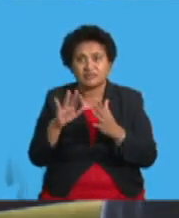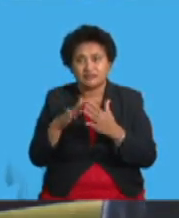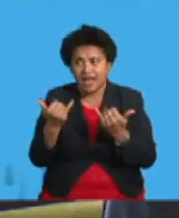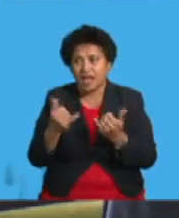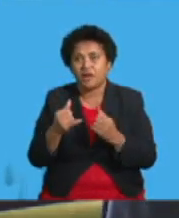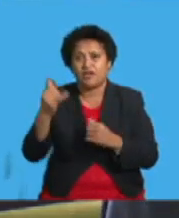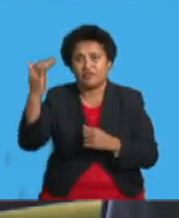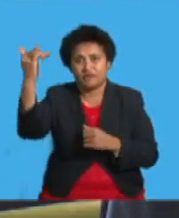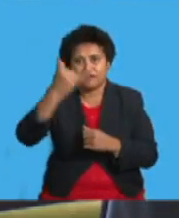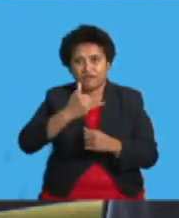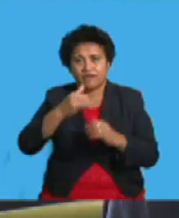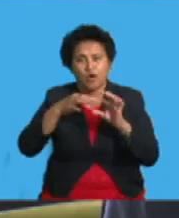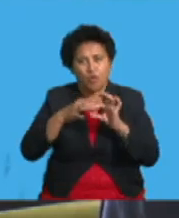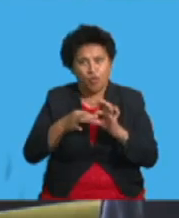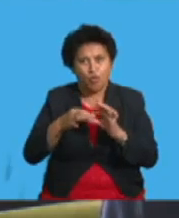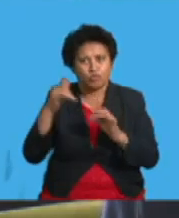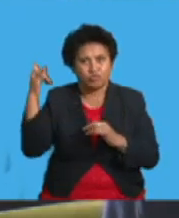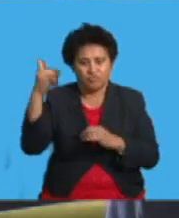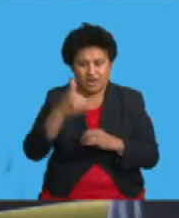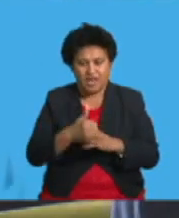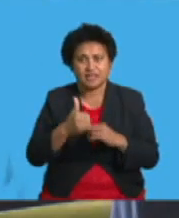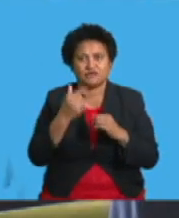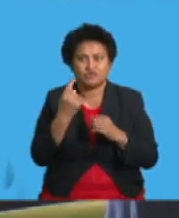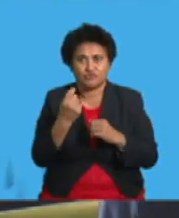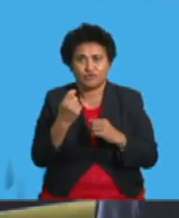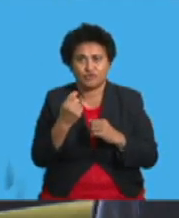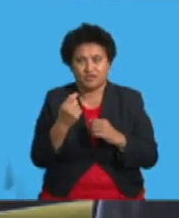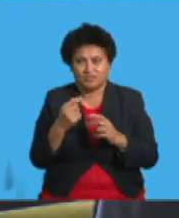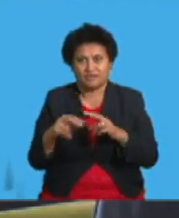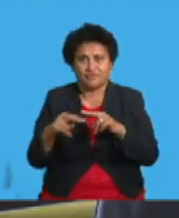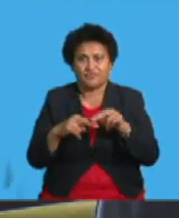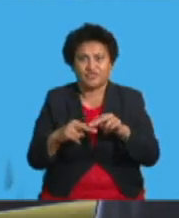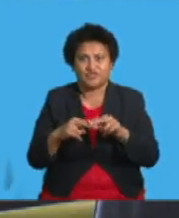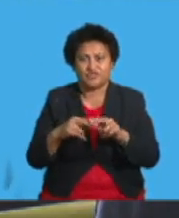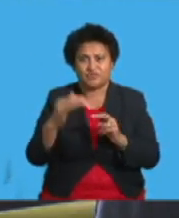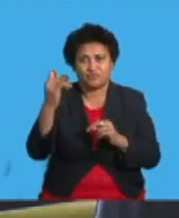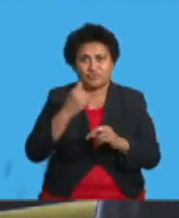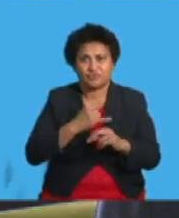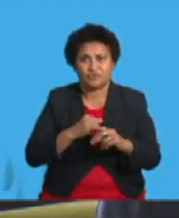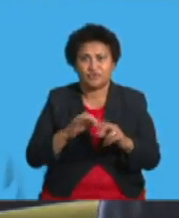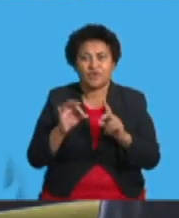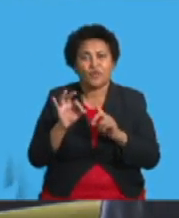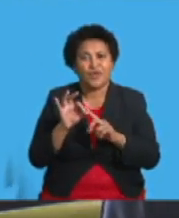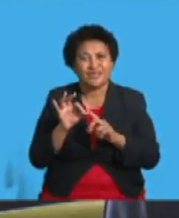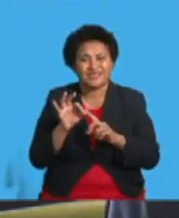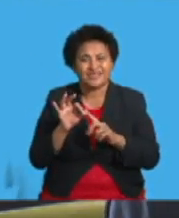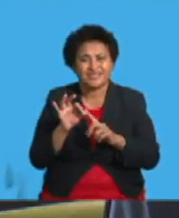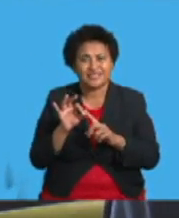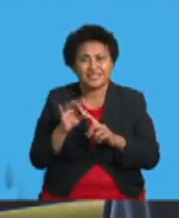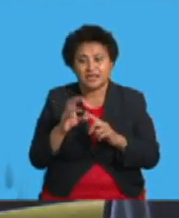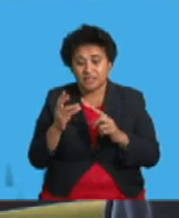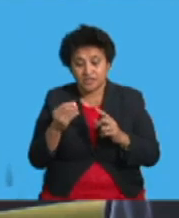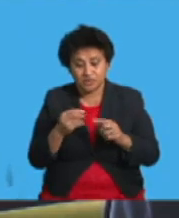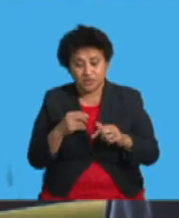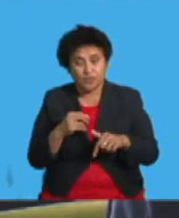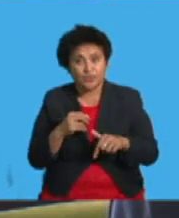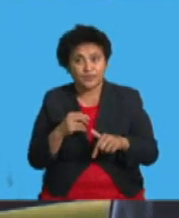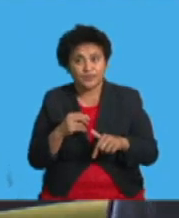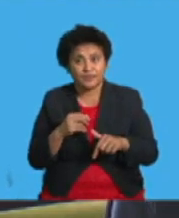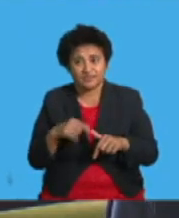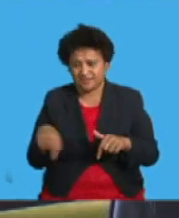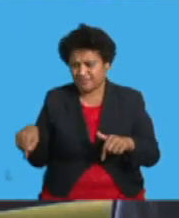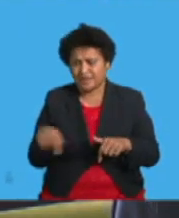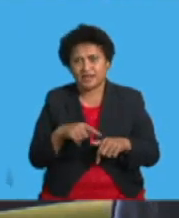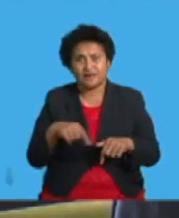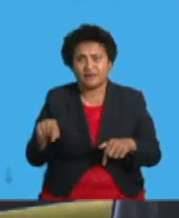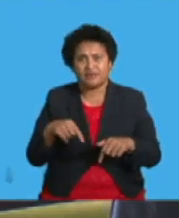other words, their own aircraft, very soon, whilst the chair of Tourism Fiji is the CEO of Fiji Airways. So there's